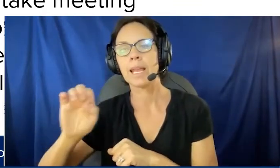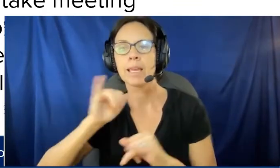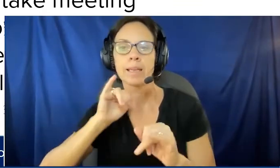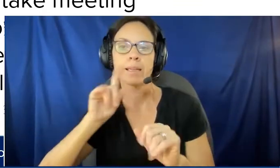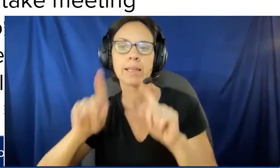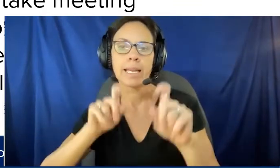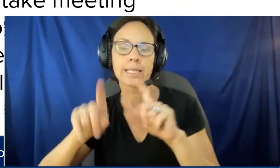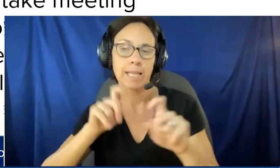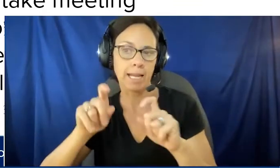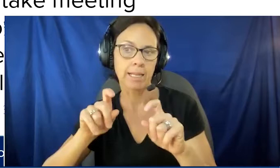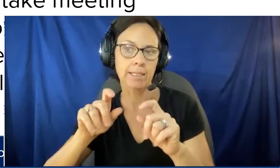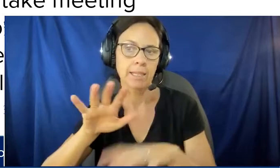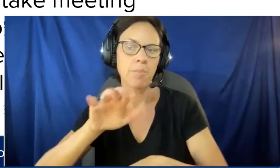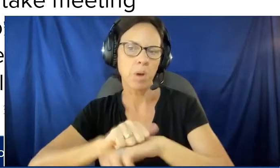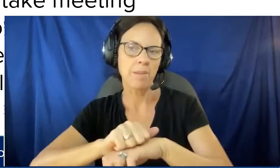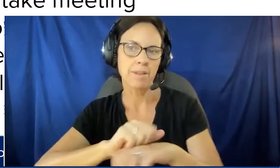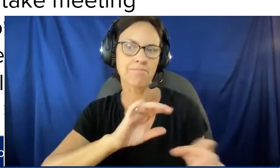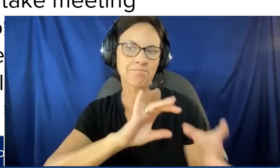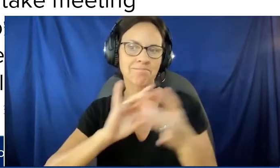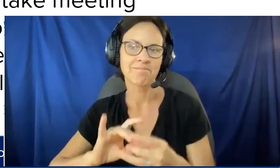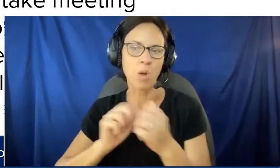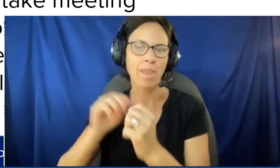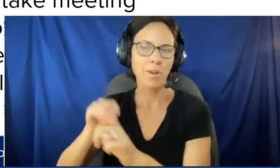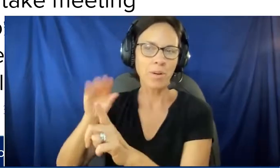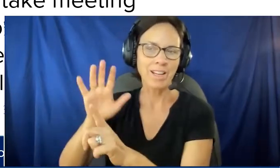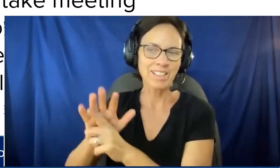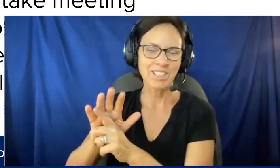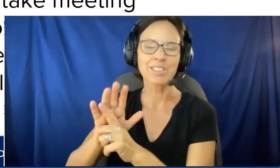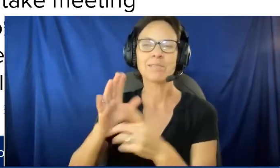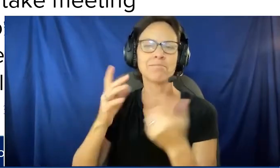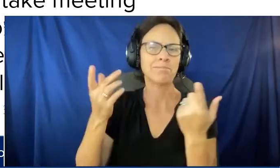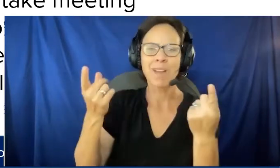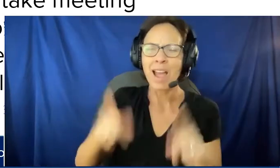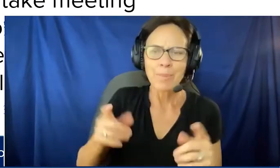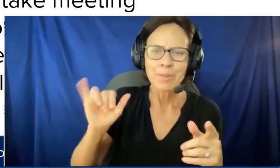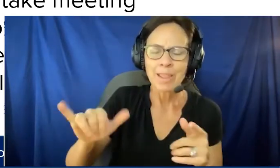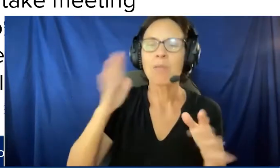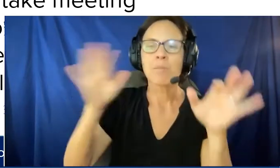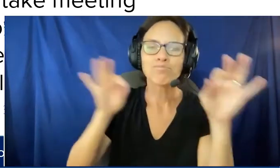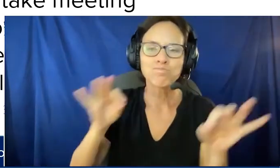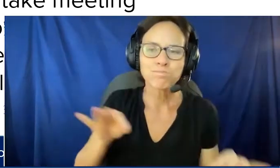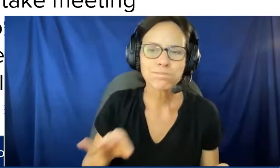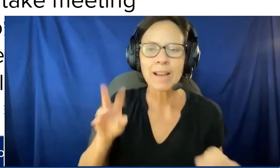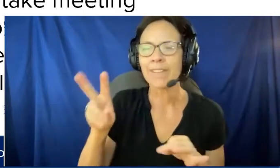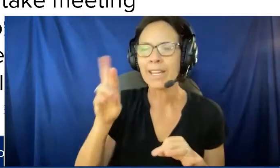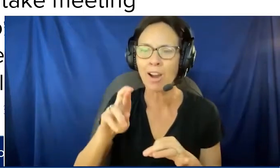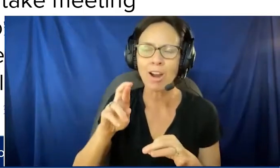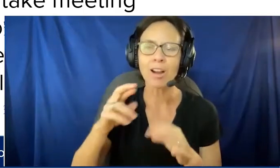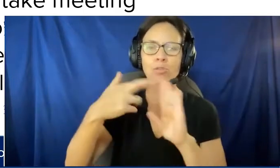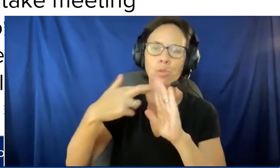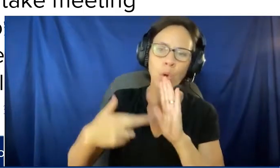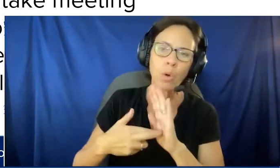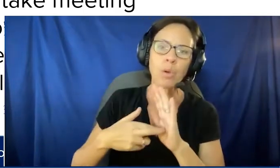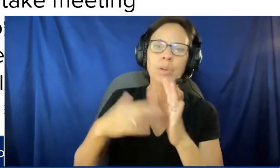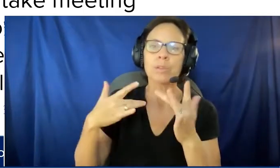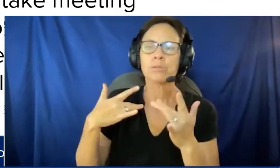orientation that will cover, just what is VR, all of the usual rules and all